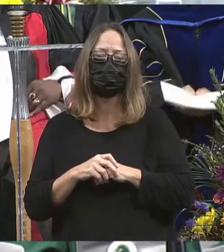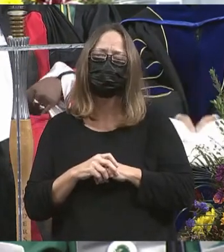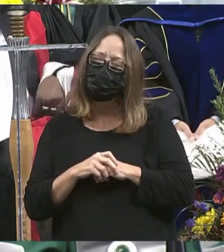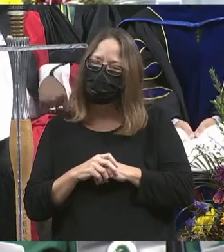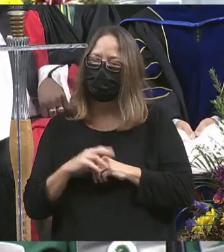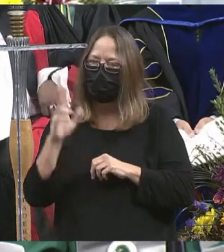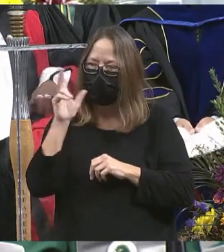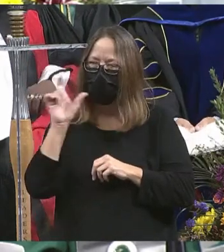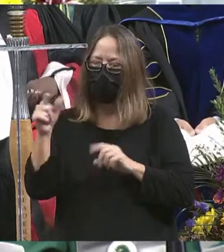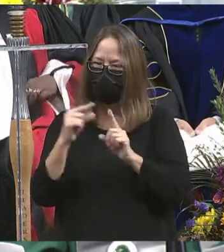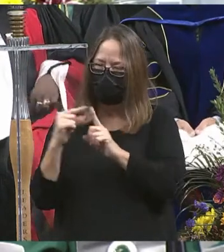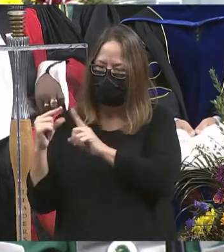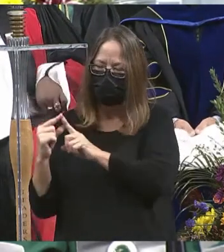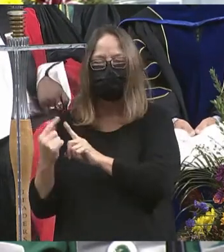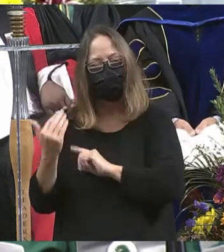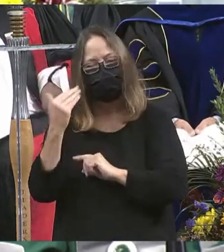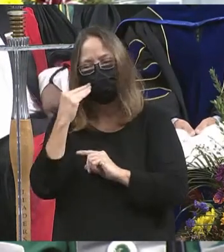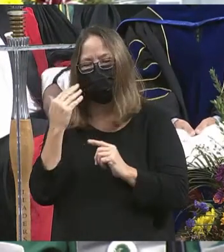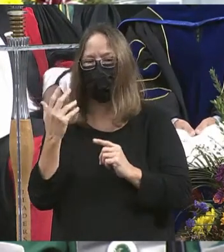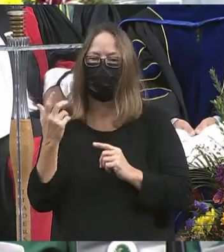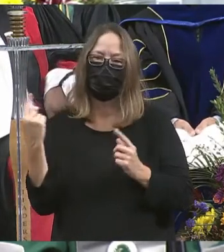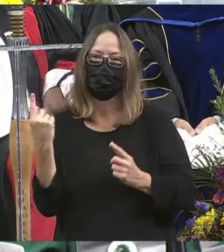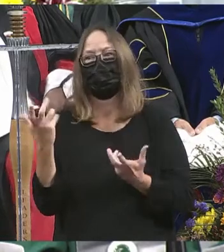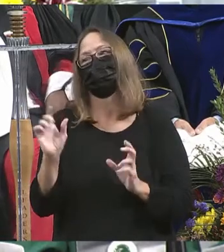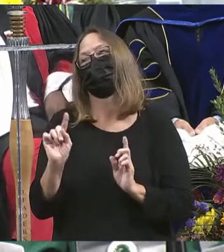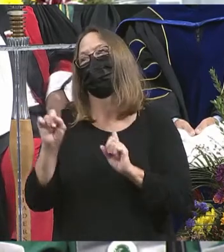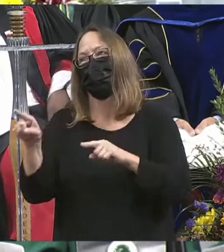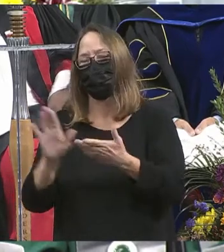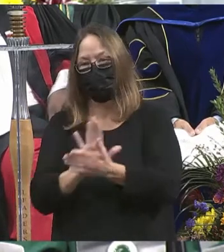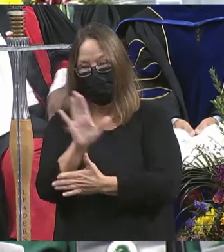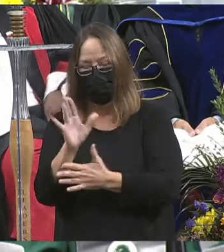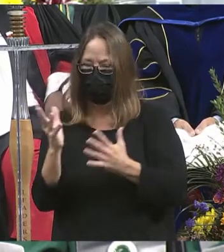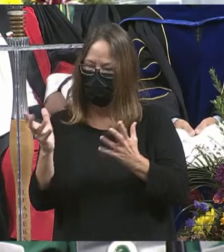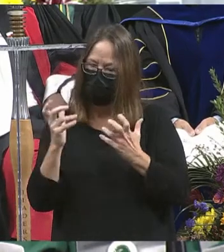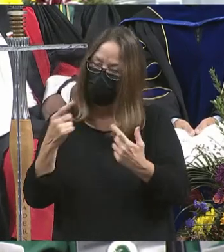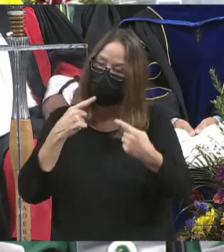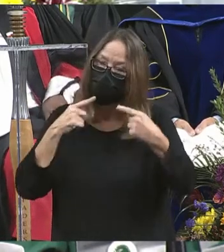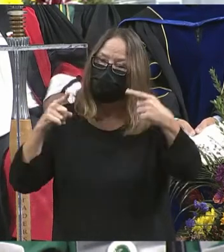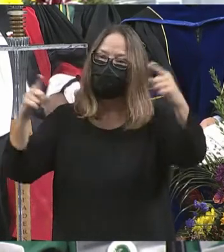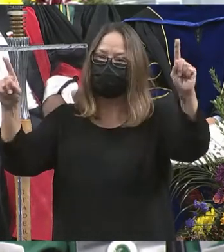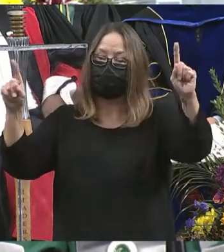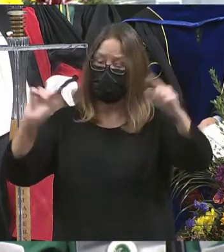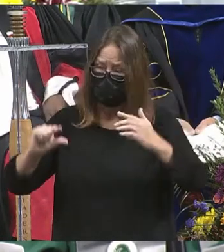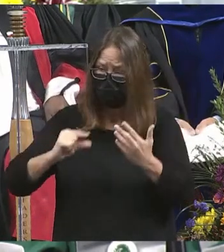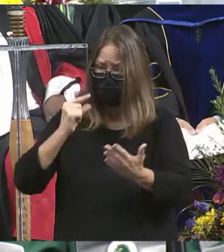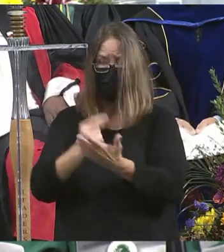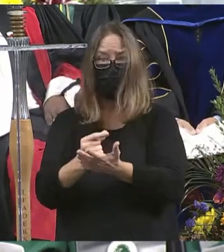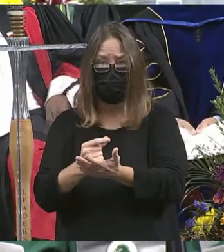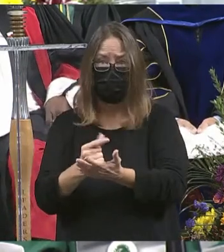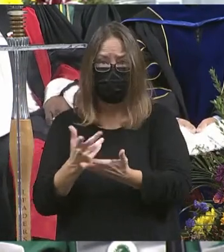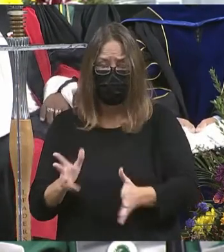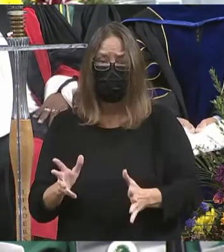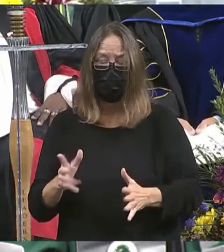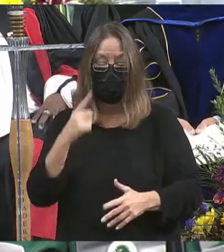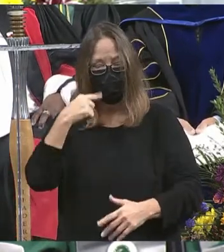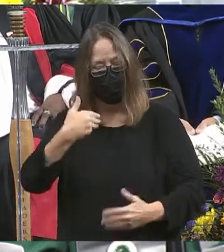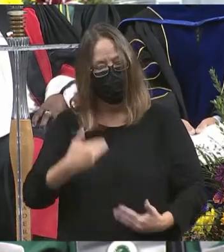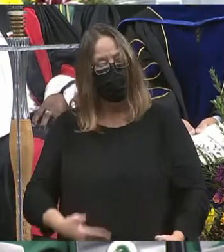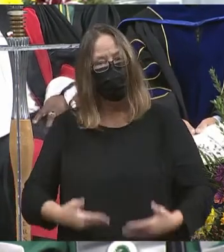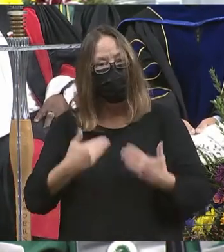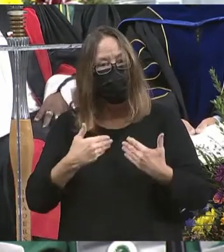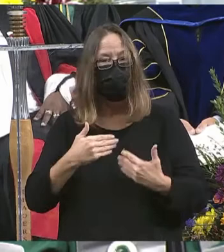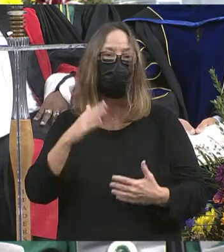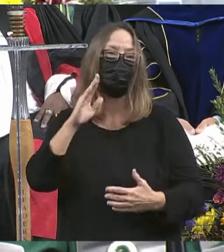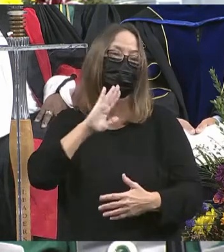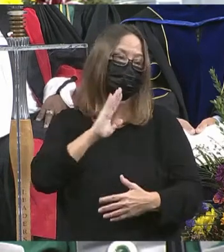that, I knew I didn't want to just go to college. I wanted to succeed and graduate from college for me, for